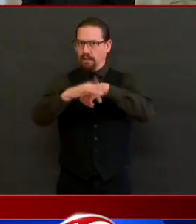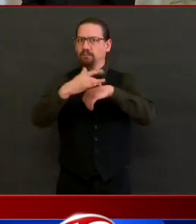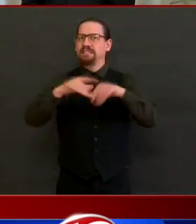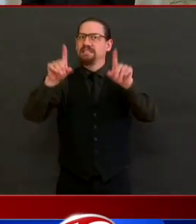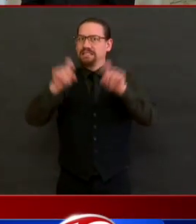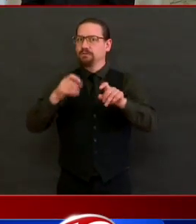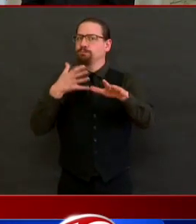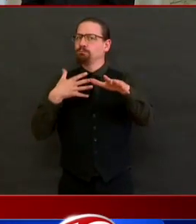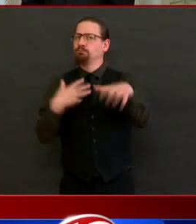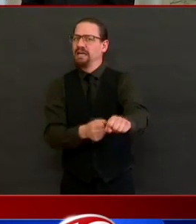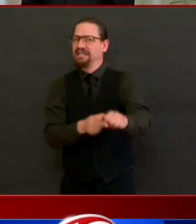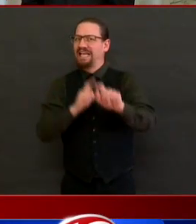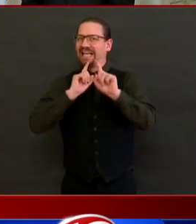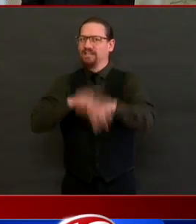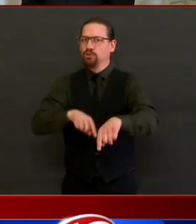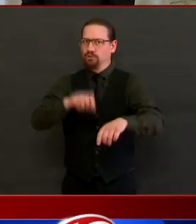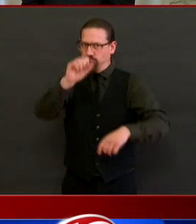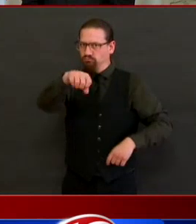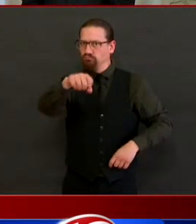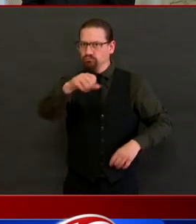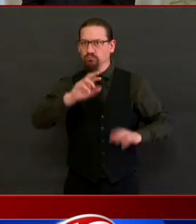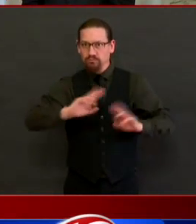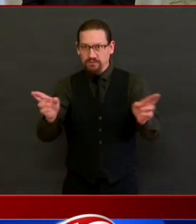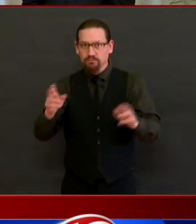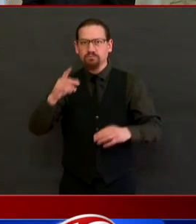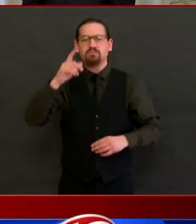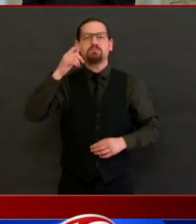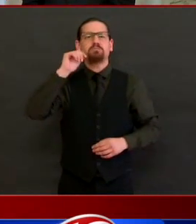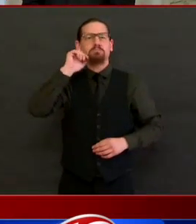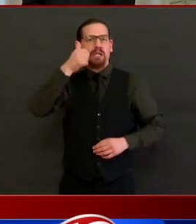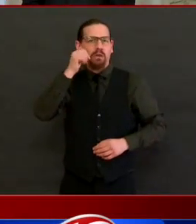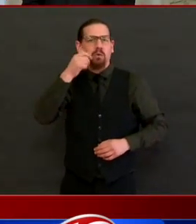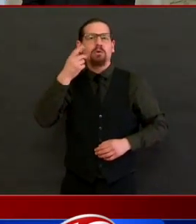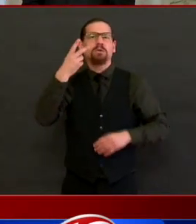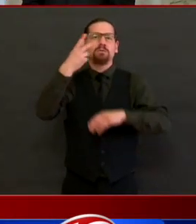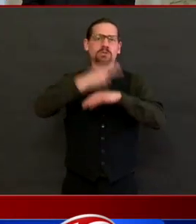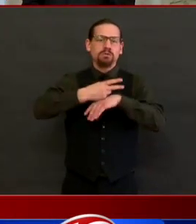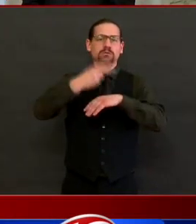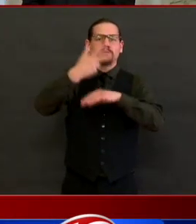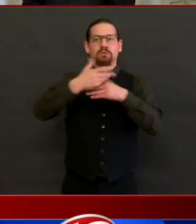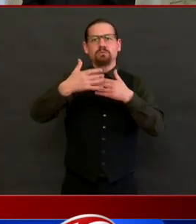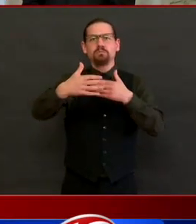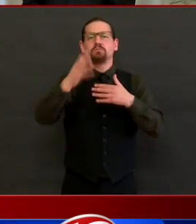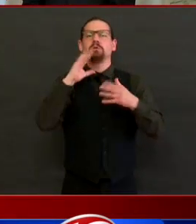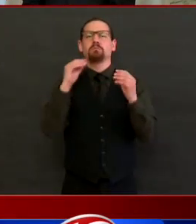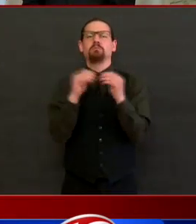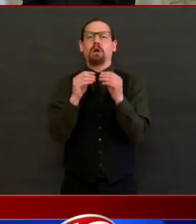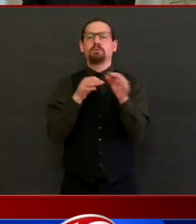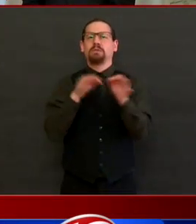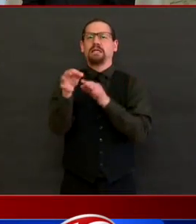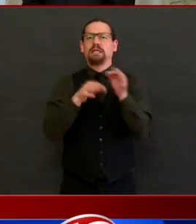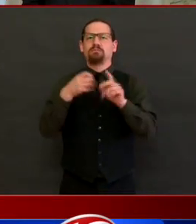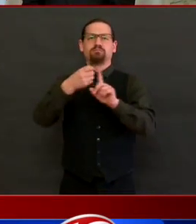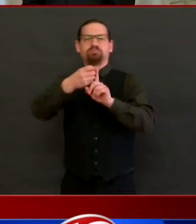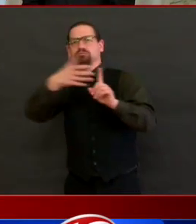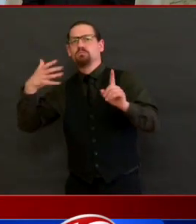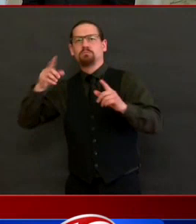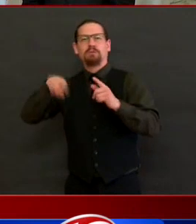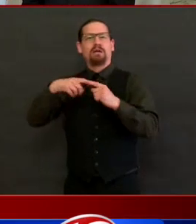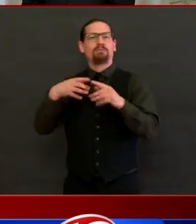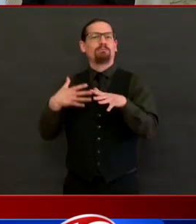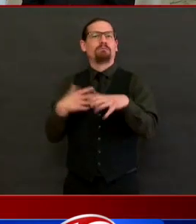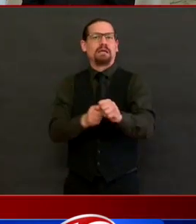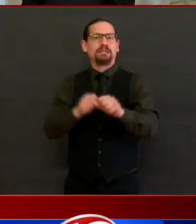to roll out other fast-track ways for all other healthcare workers in the coming days.